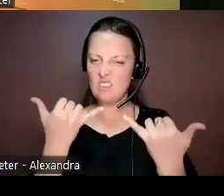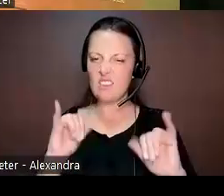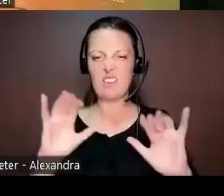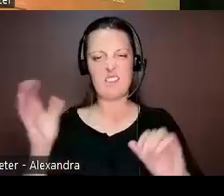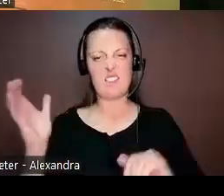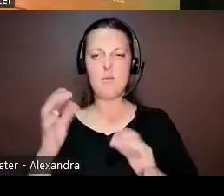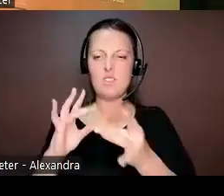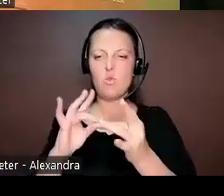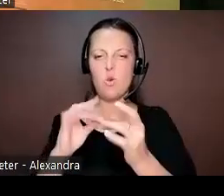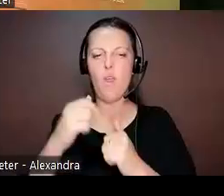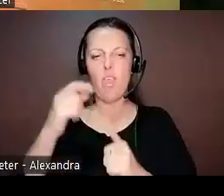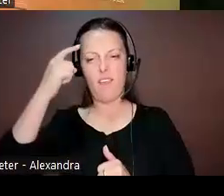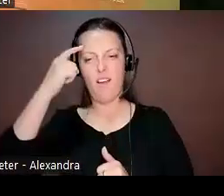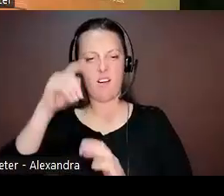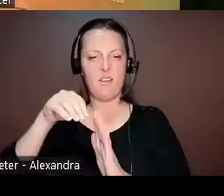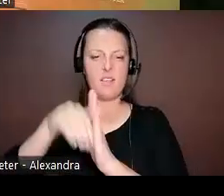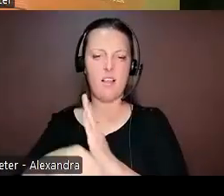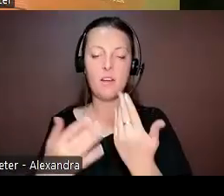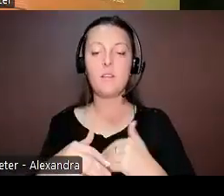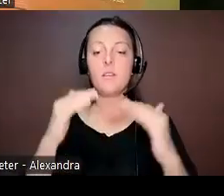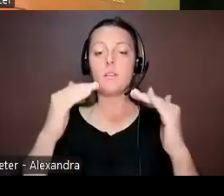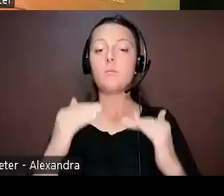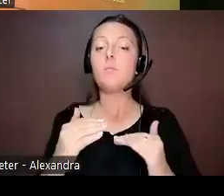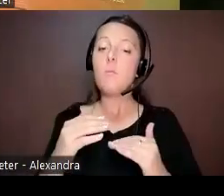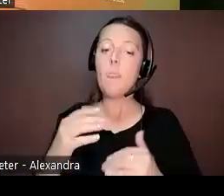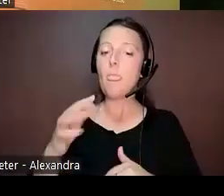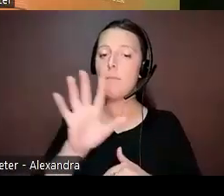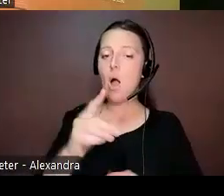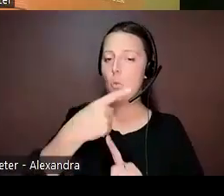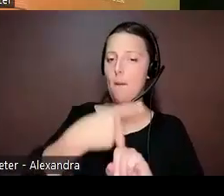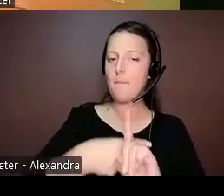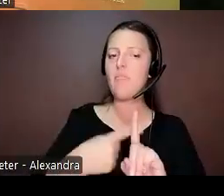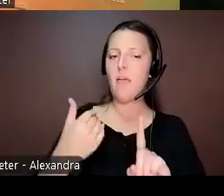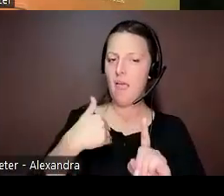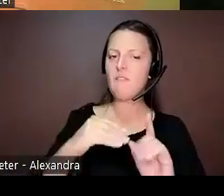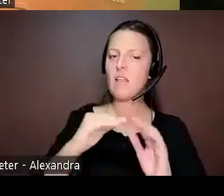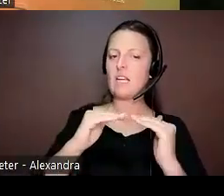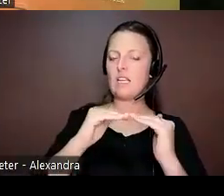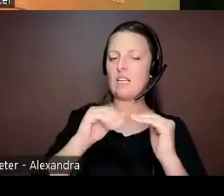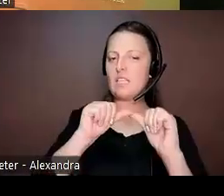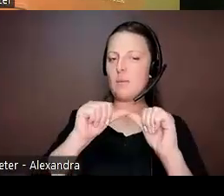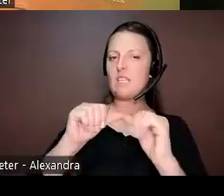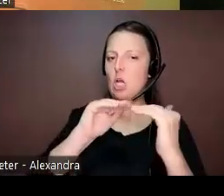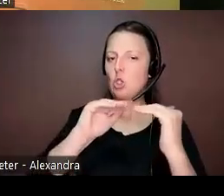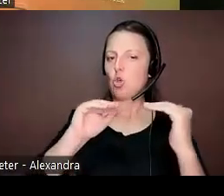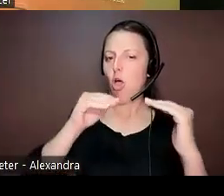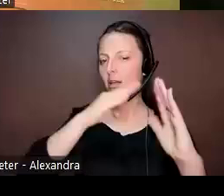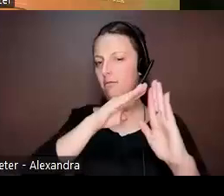this substantial decline, and then there is a recovery period, but not quite at all the way to the